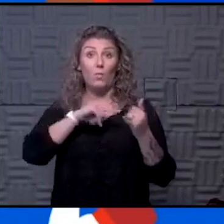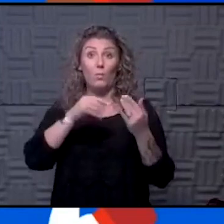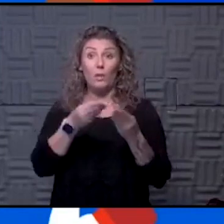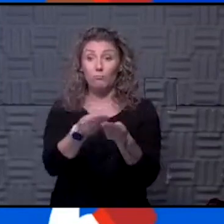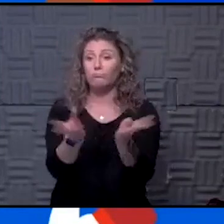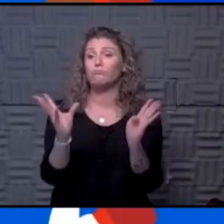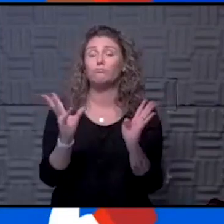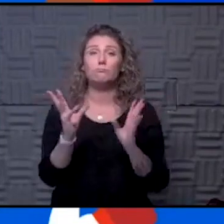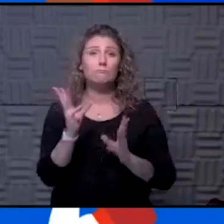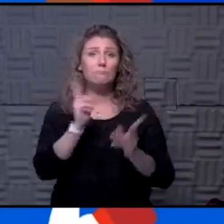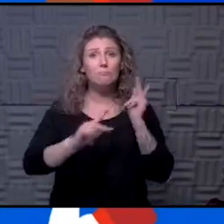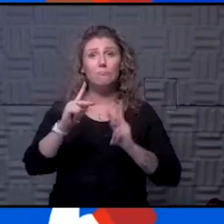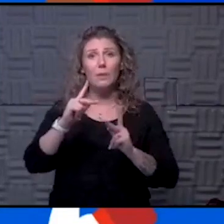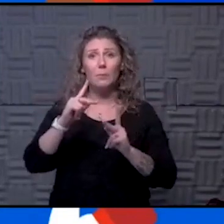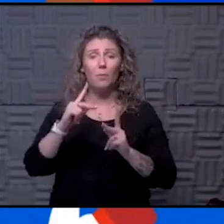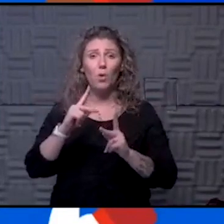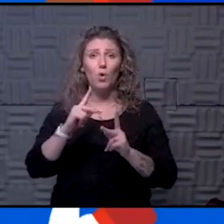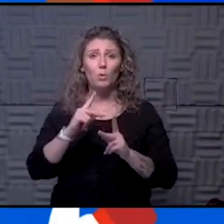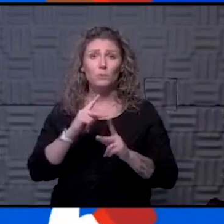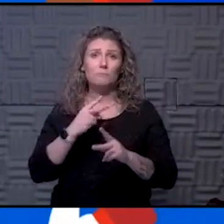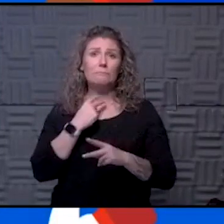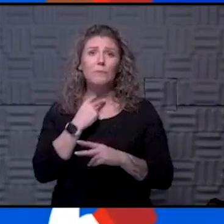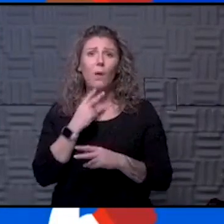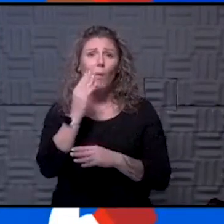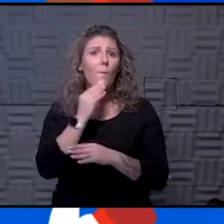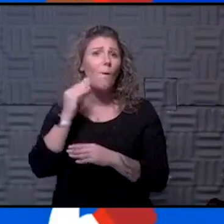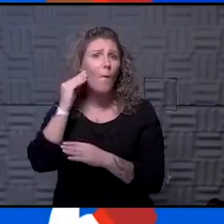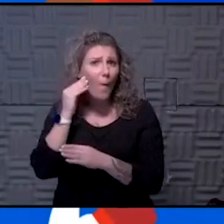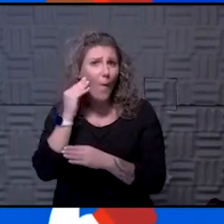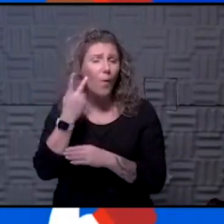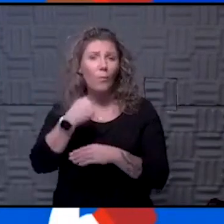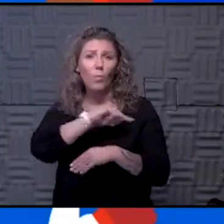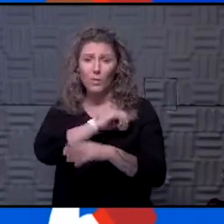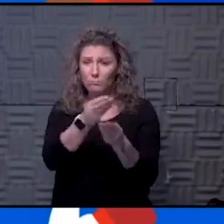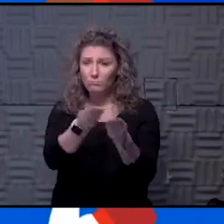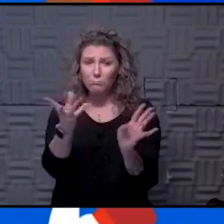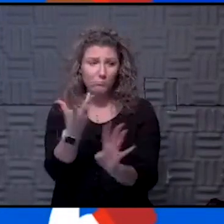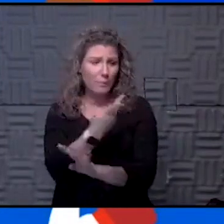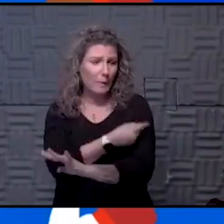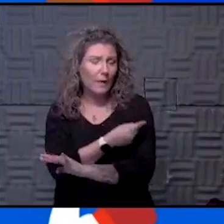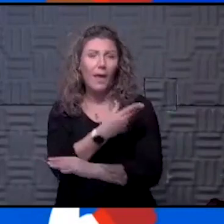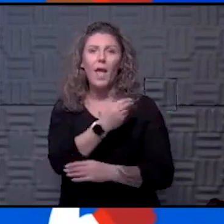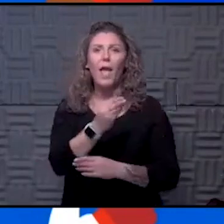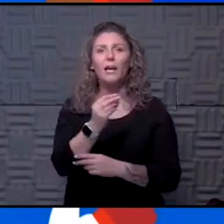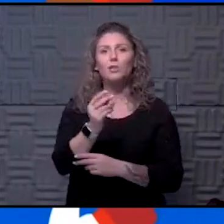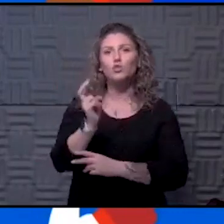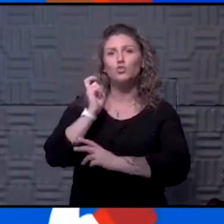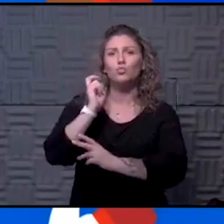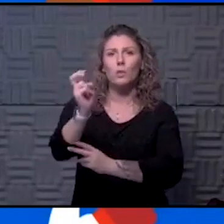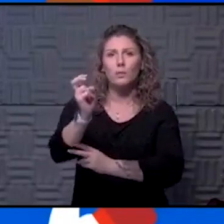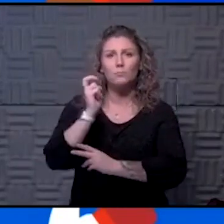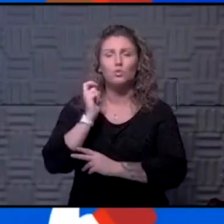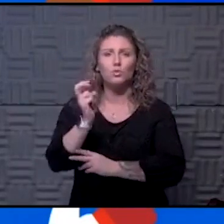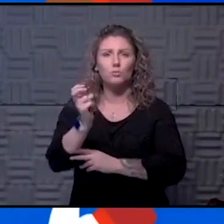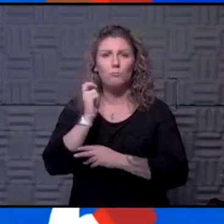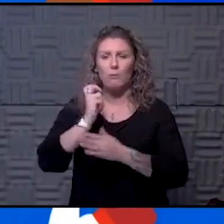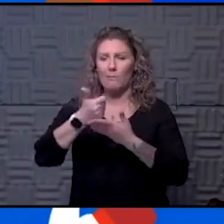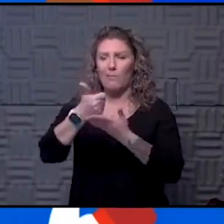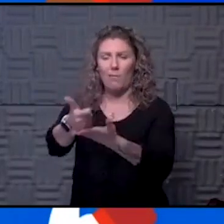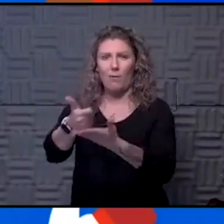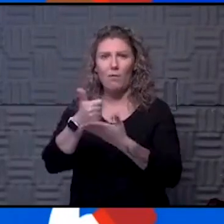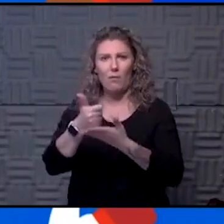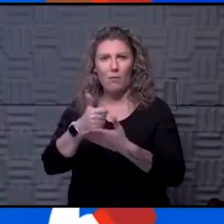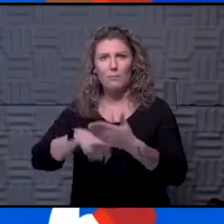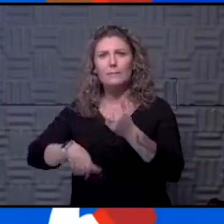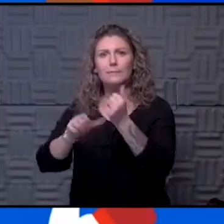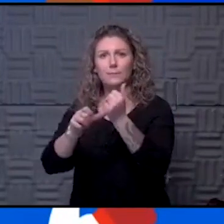that are homebound. We are working with our transit authority for those that need help with transportation. We have